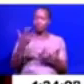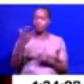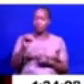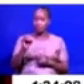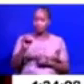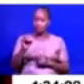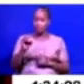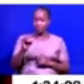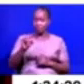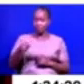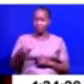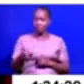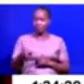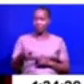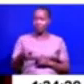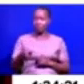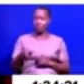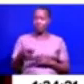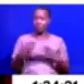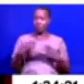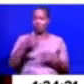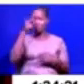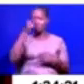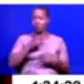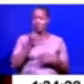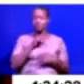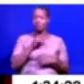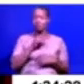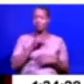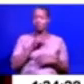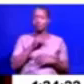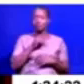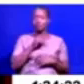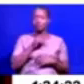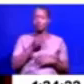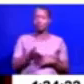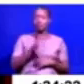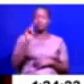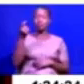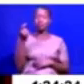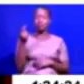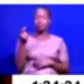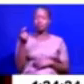50,000 watu washapoteza macho kwa huu ugonjwa hapa Kenya,